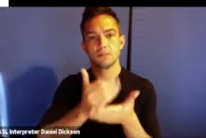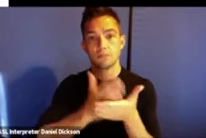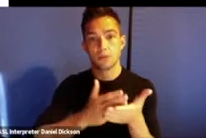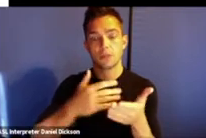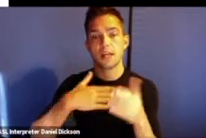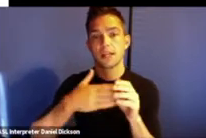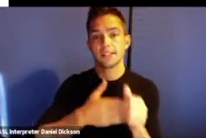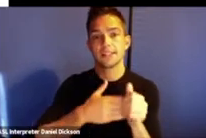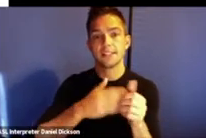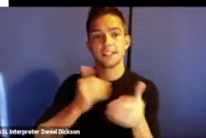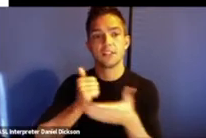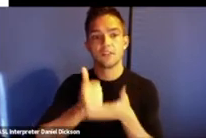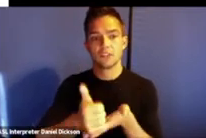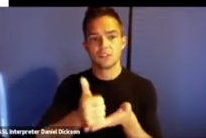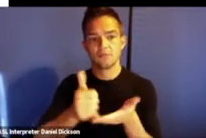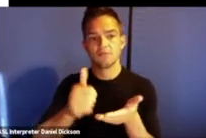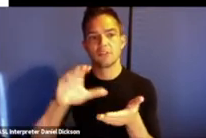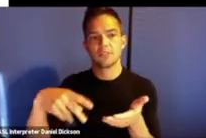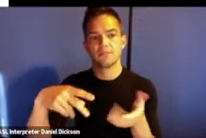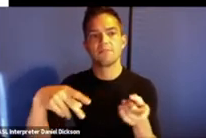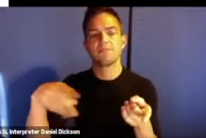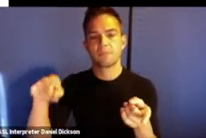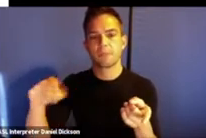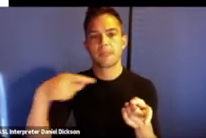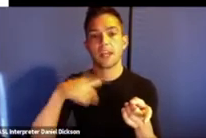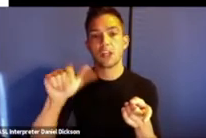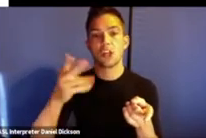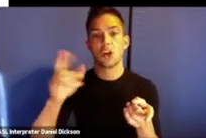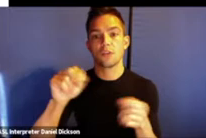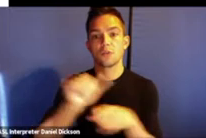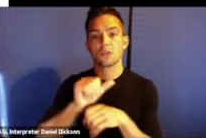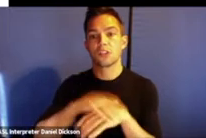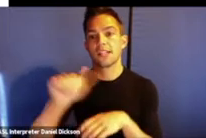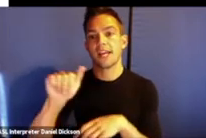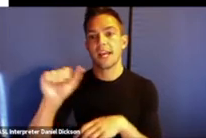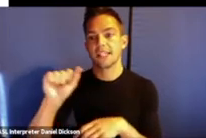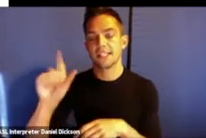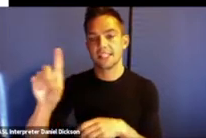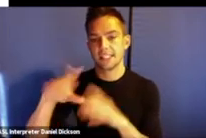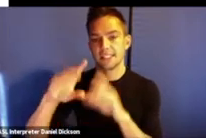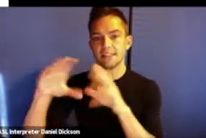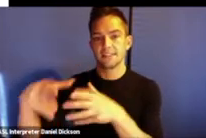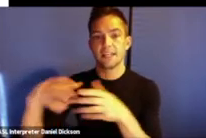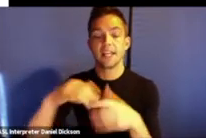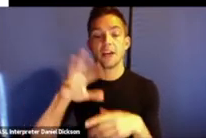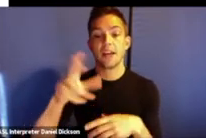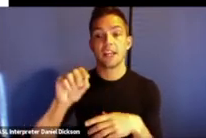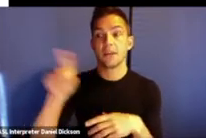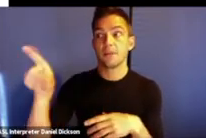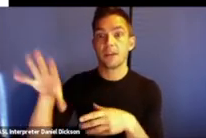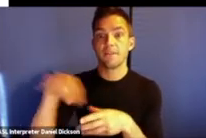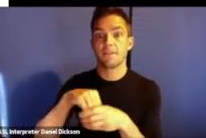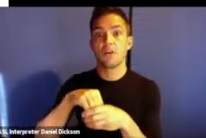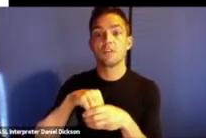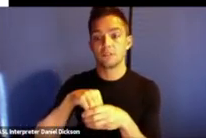group for CP, and Lauren has been wonderful to work on the ASD. And we also now have WHO, which is fantastic,